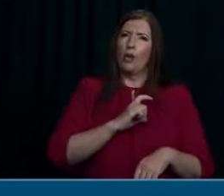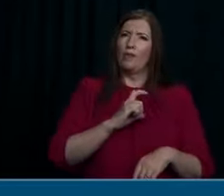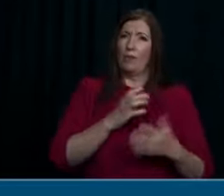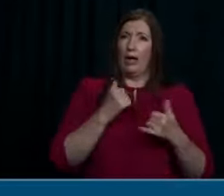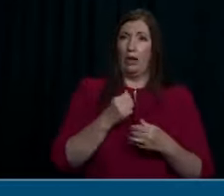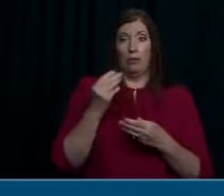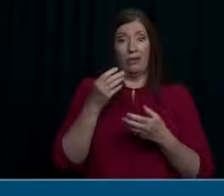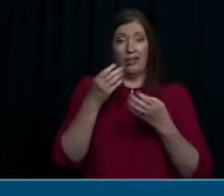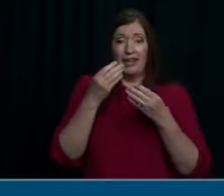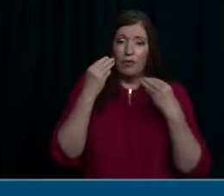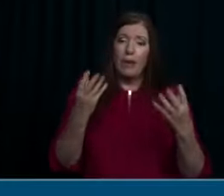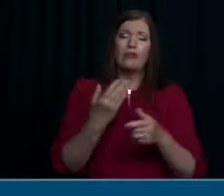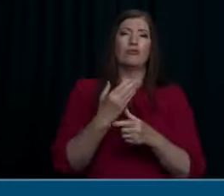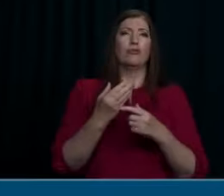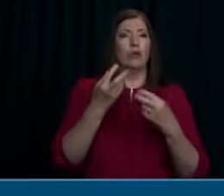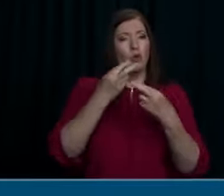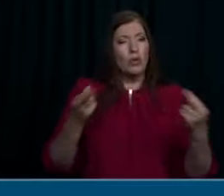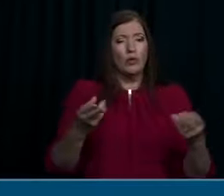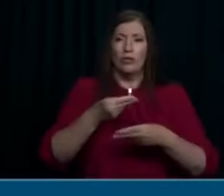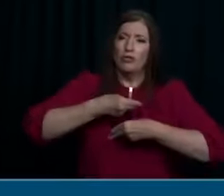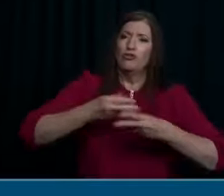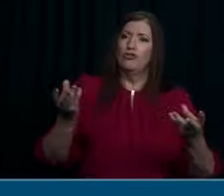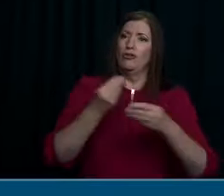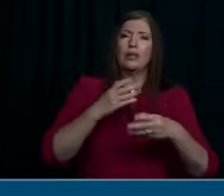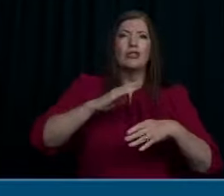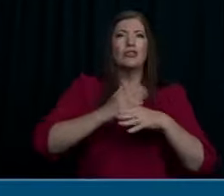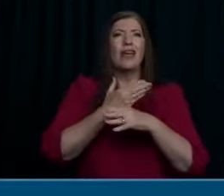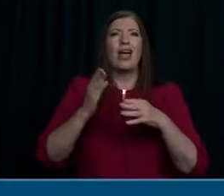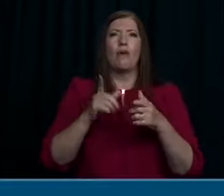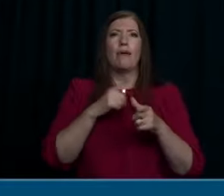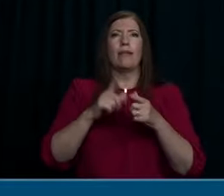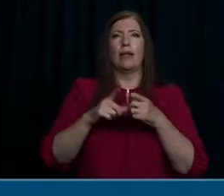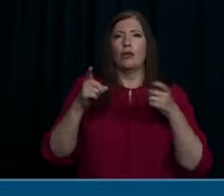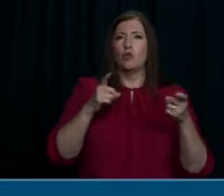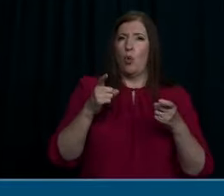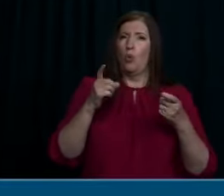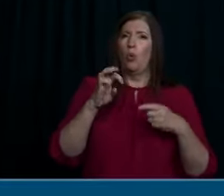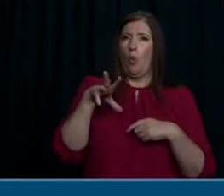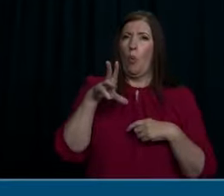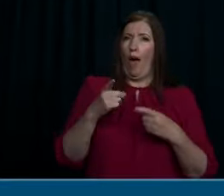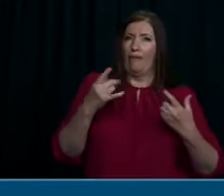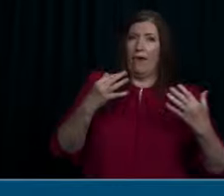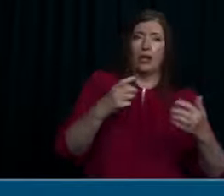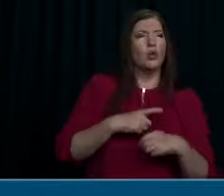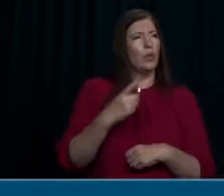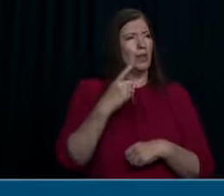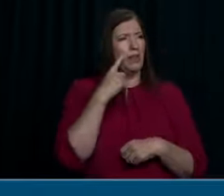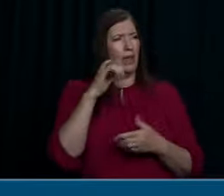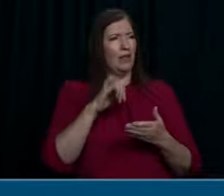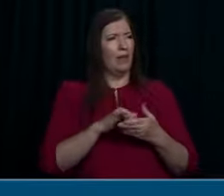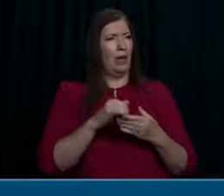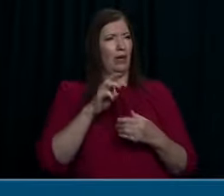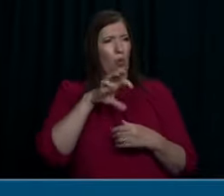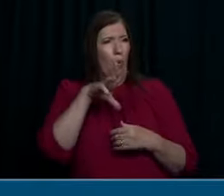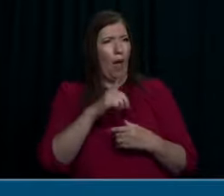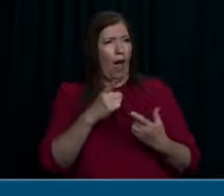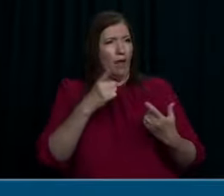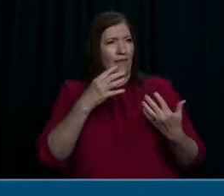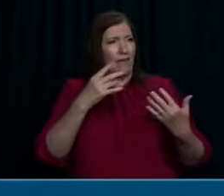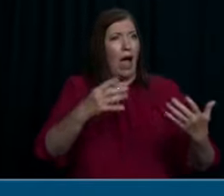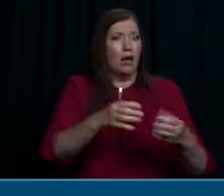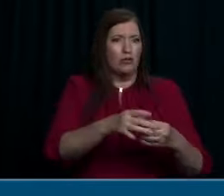and share resources to get those wildfires under control. Do you think the growth of these wildfires is connected at all to climate